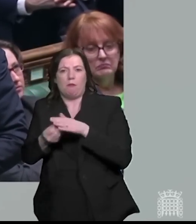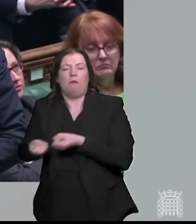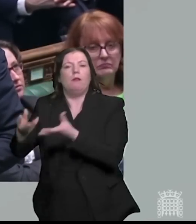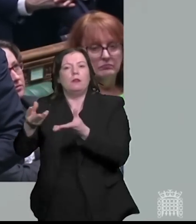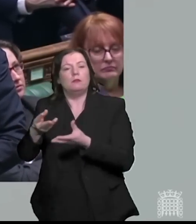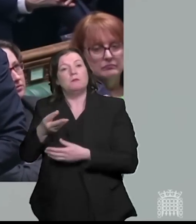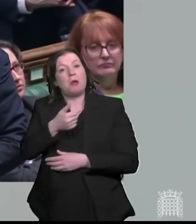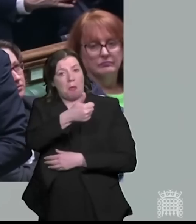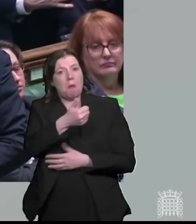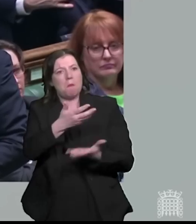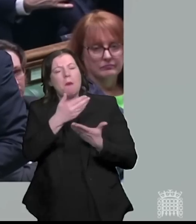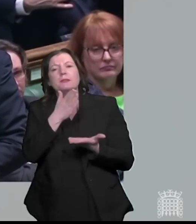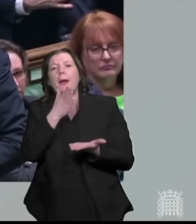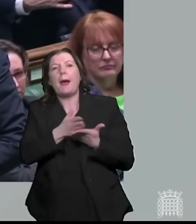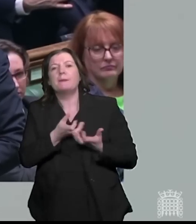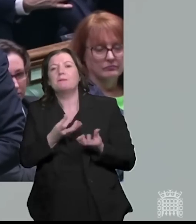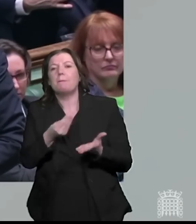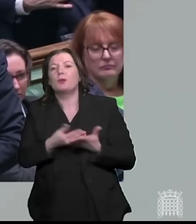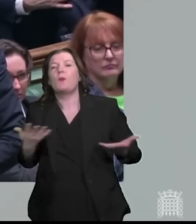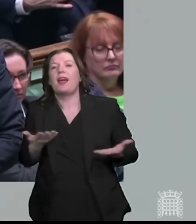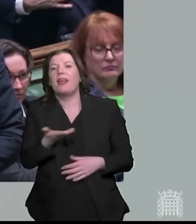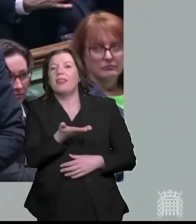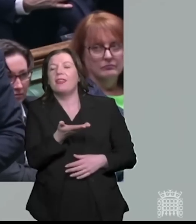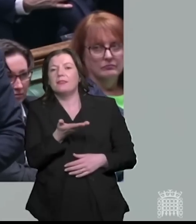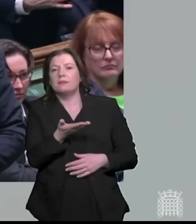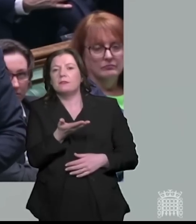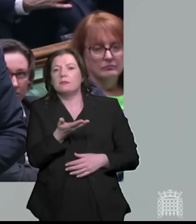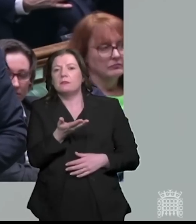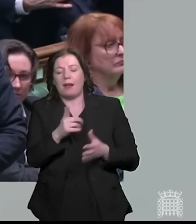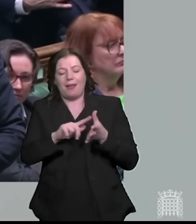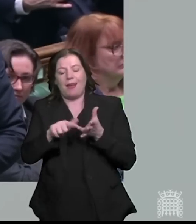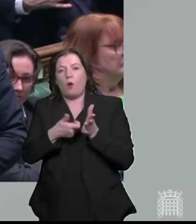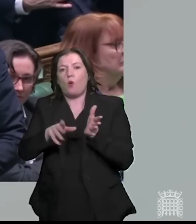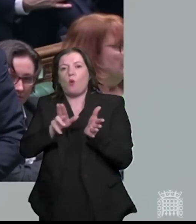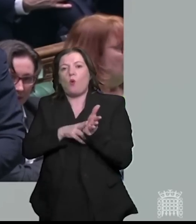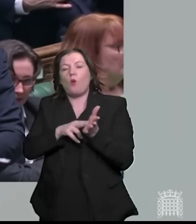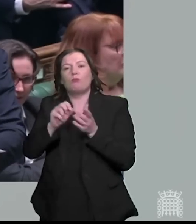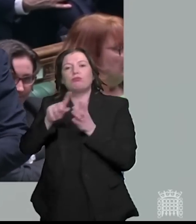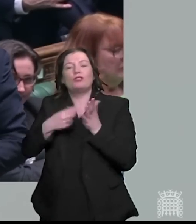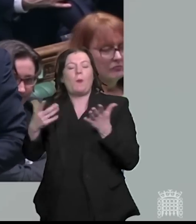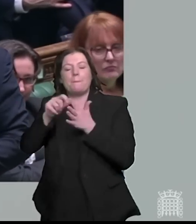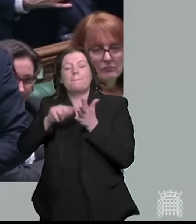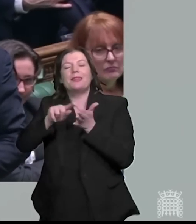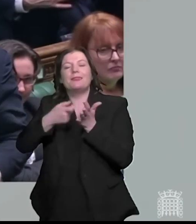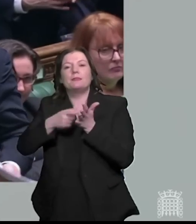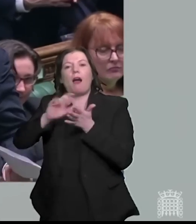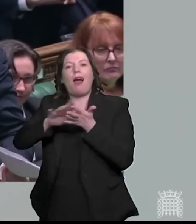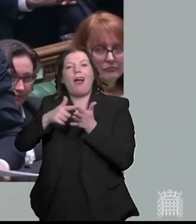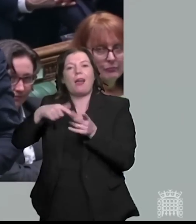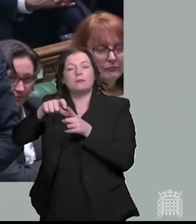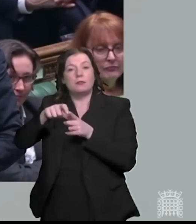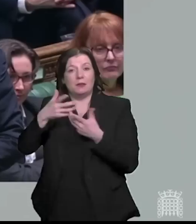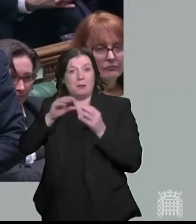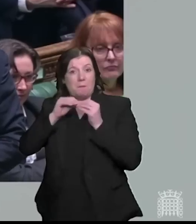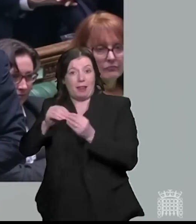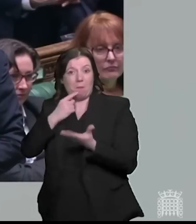carefully to see where it's spent. There was no mention, for example, of the Acorn project in Peterhead, a project, of course, that had £1 billion